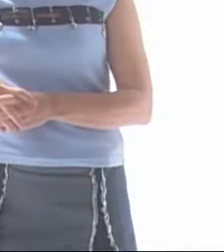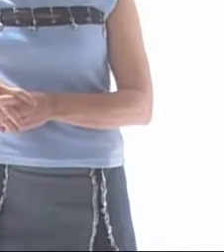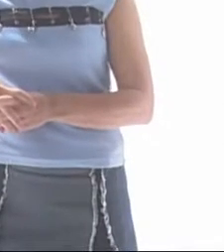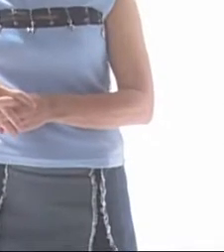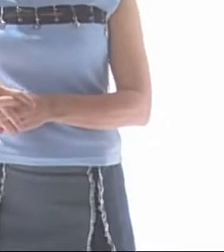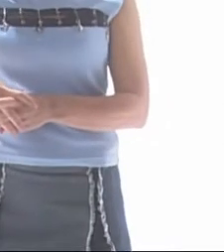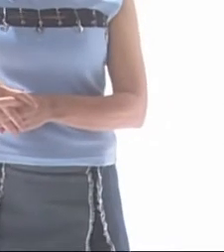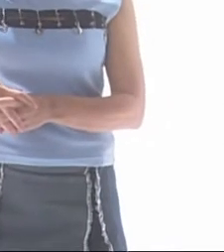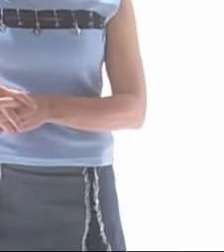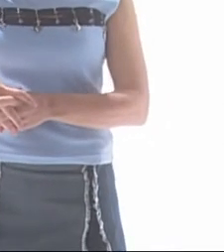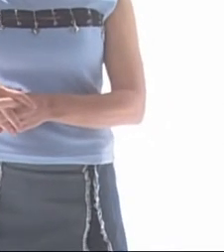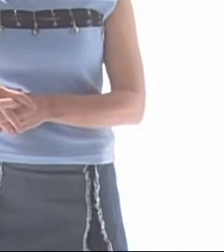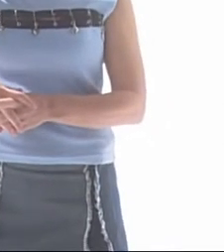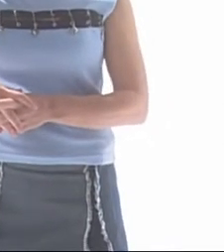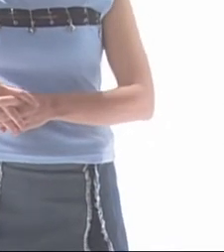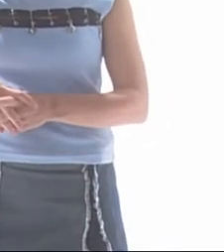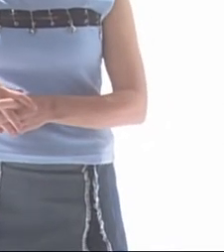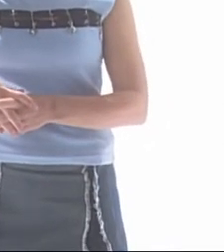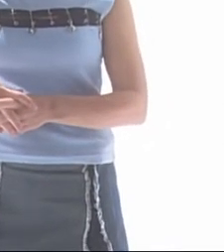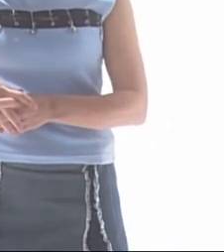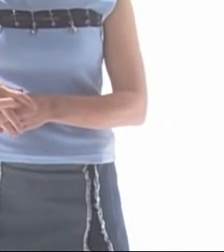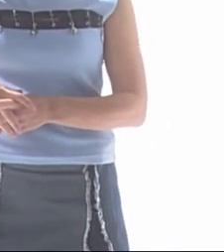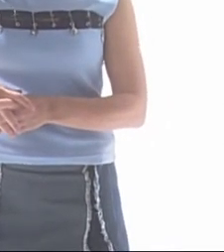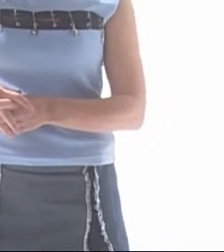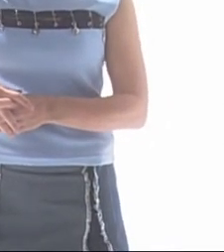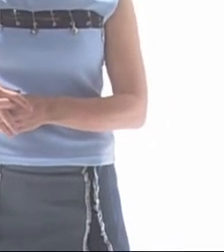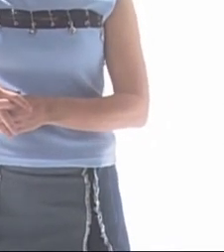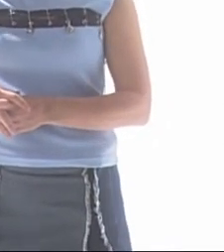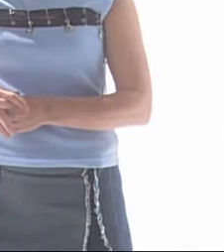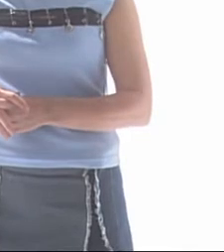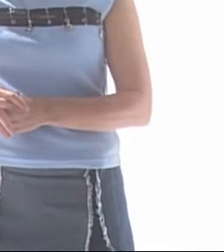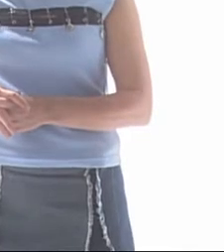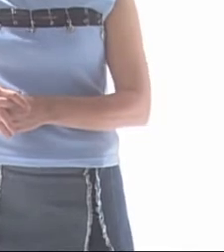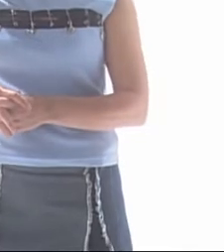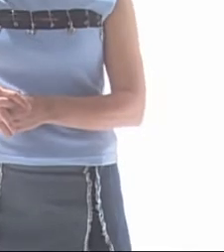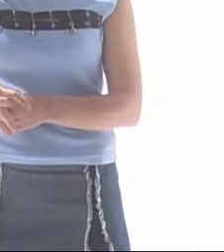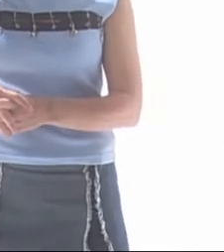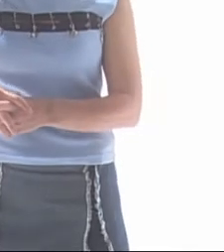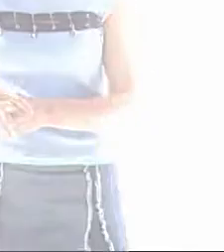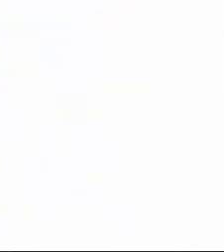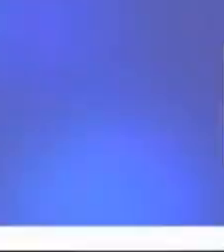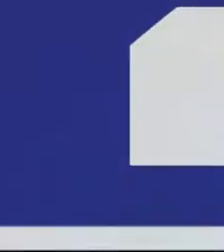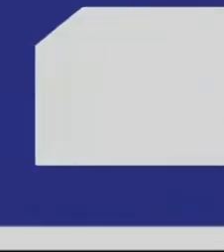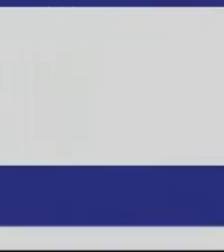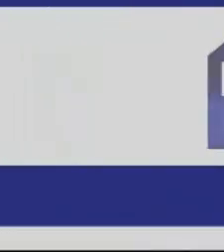All consoles, all formats, all systems, offline and online. I'm Violet Berlin, and this is